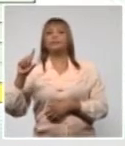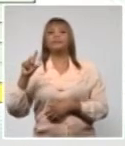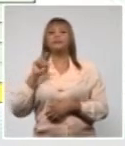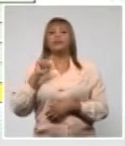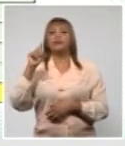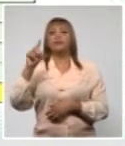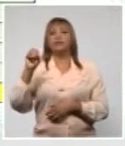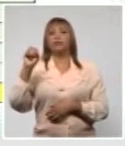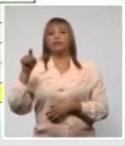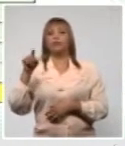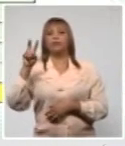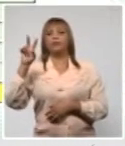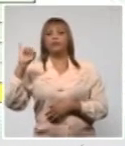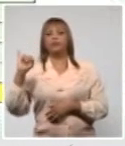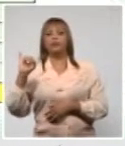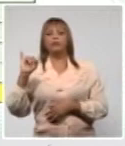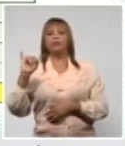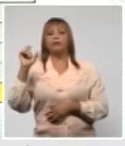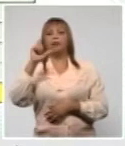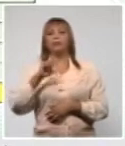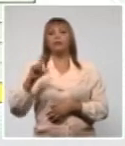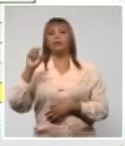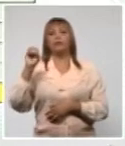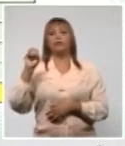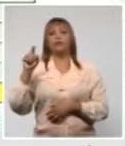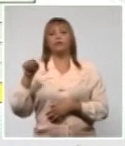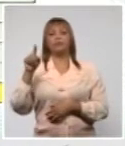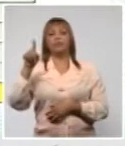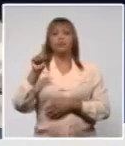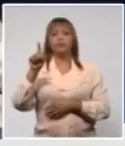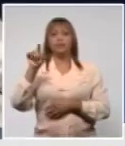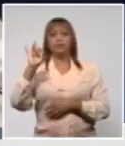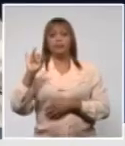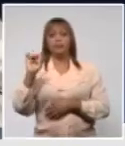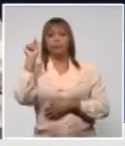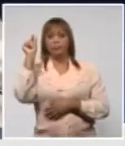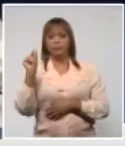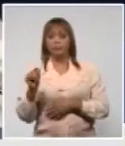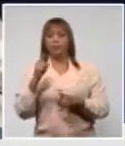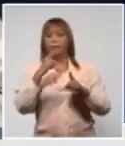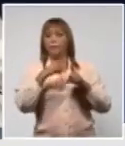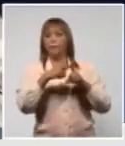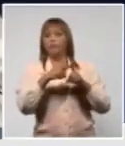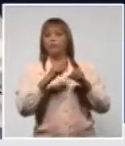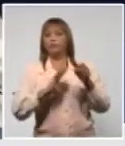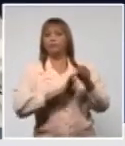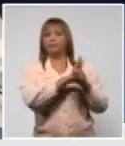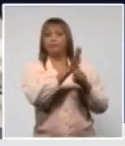inhabitants, lower than the day before. With this analysis, of the